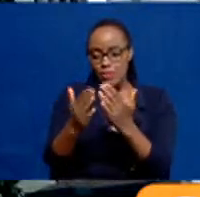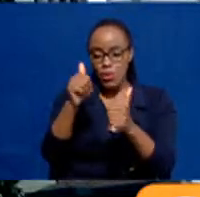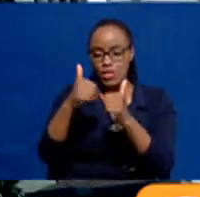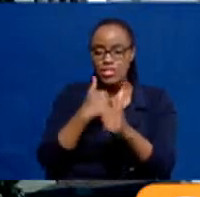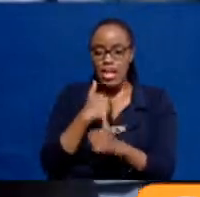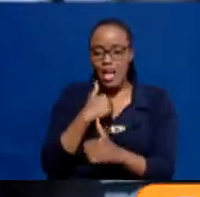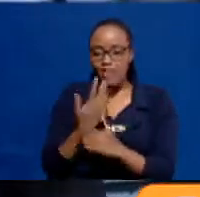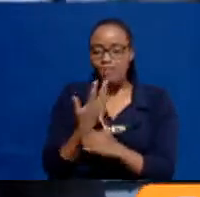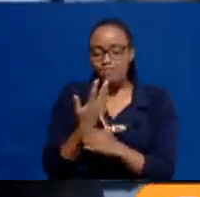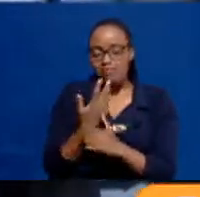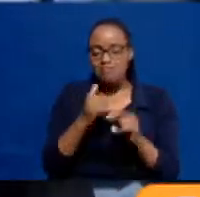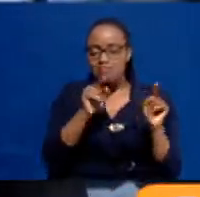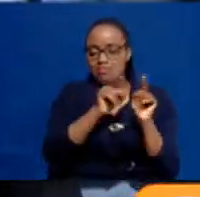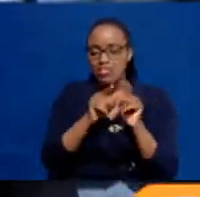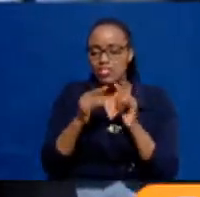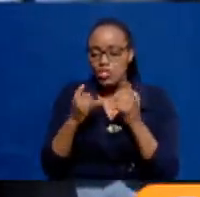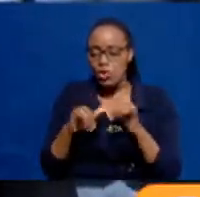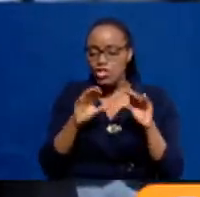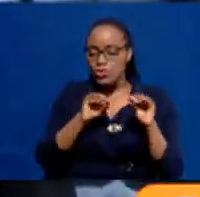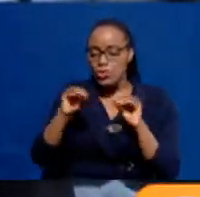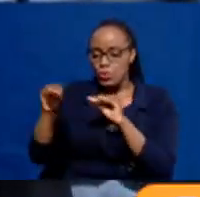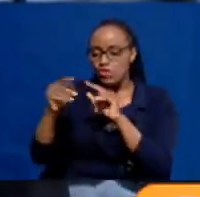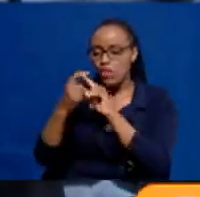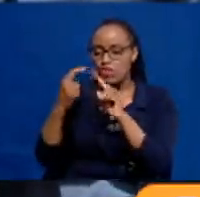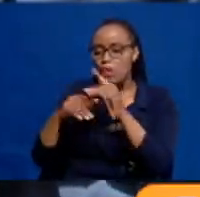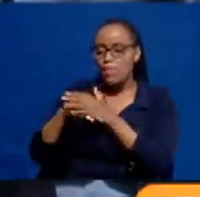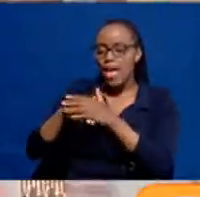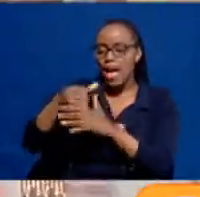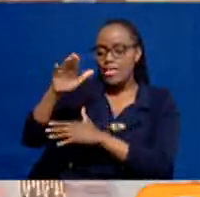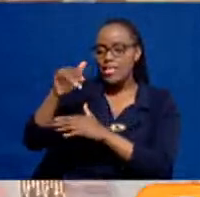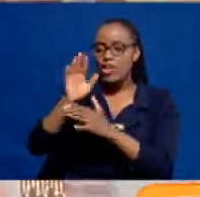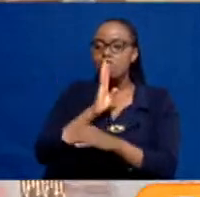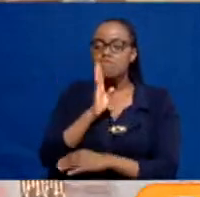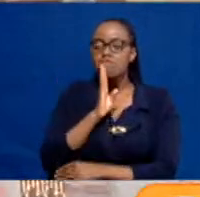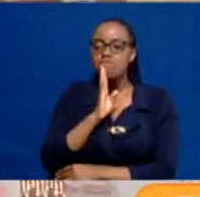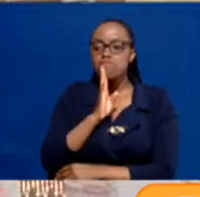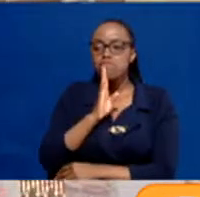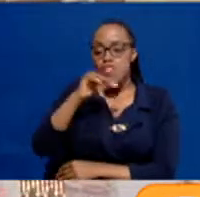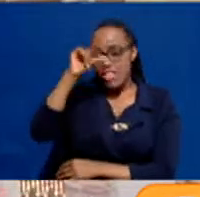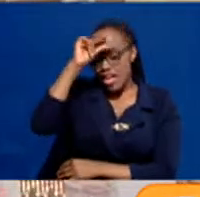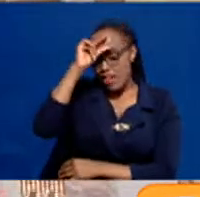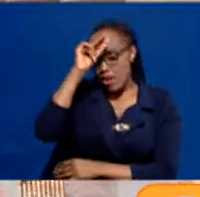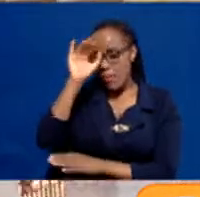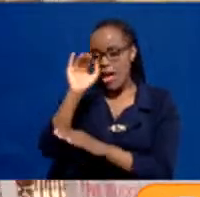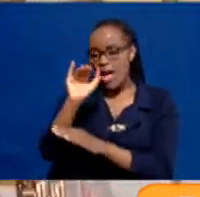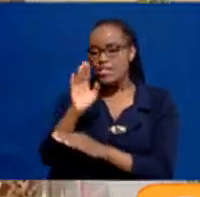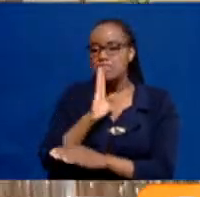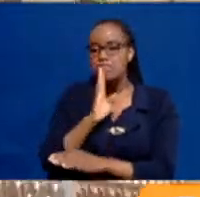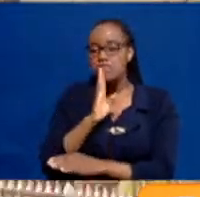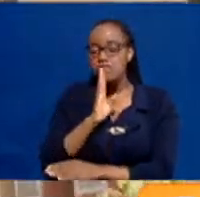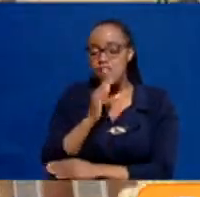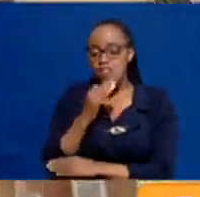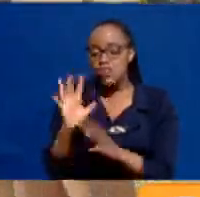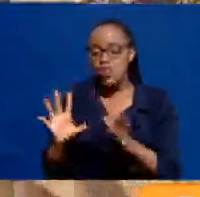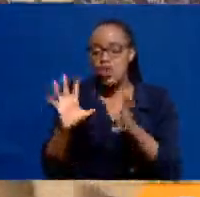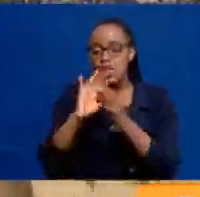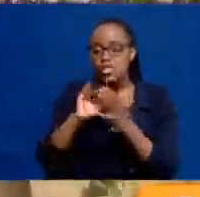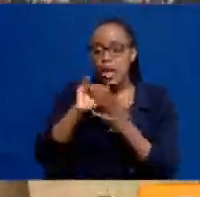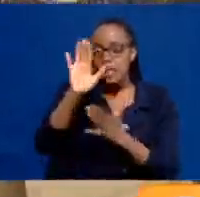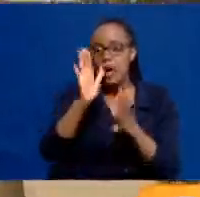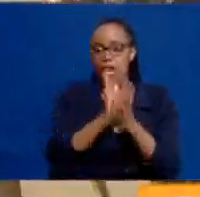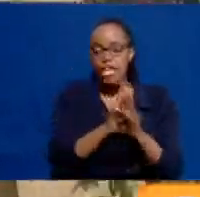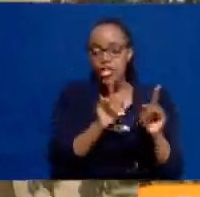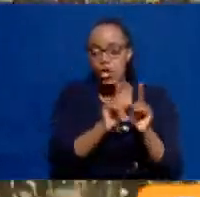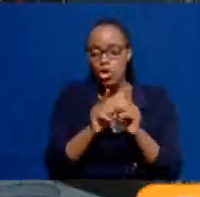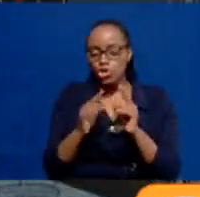trillion shillings. In a bid to move away from the external borrowing, the government seeks to broaden its tax net to collect more and seal